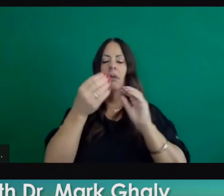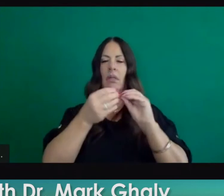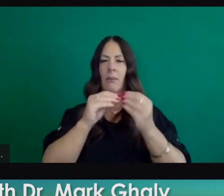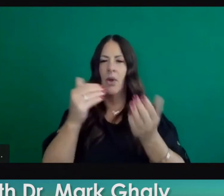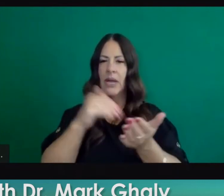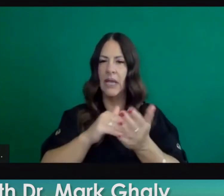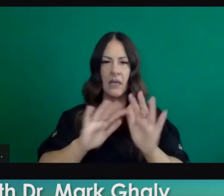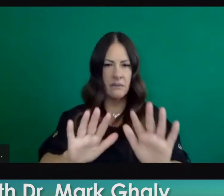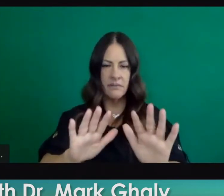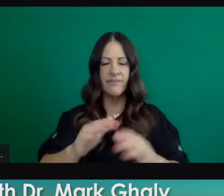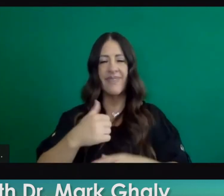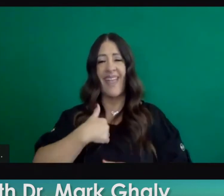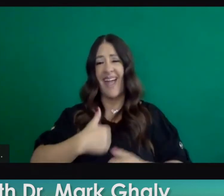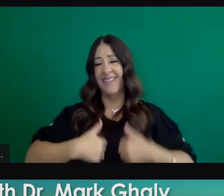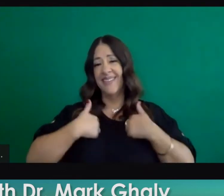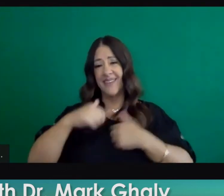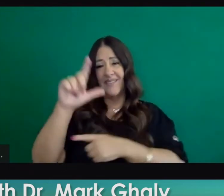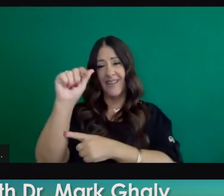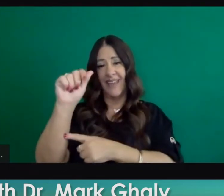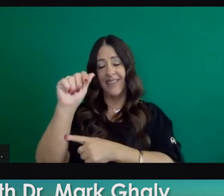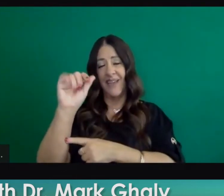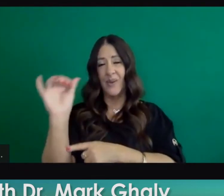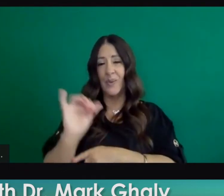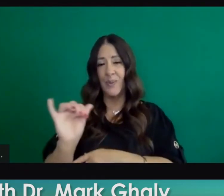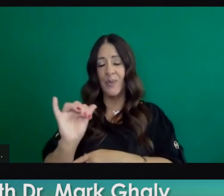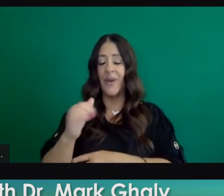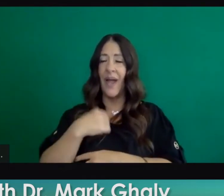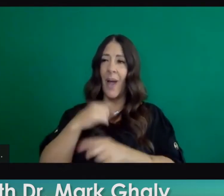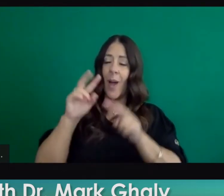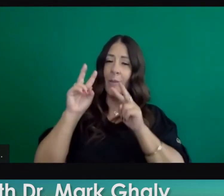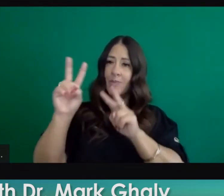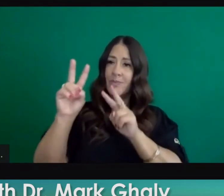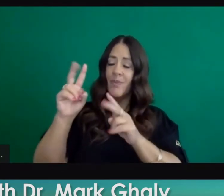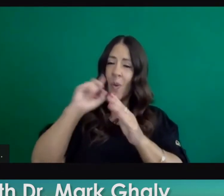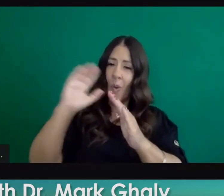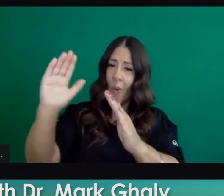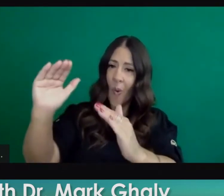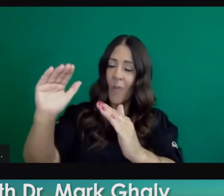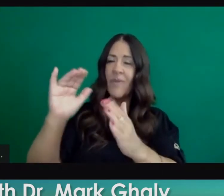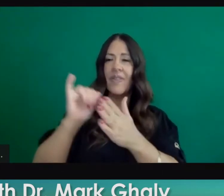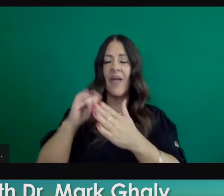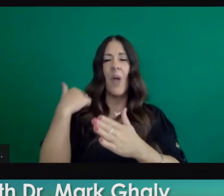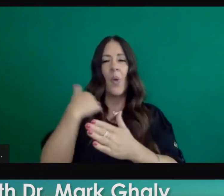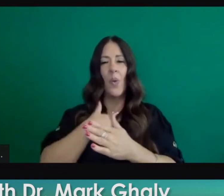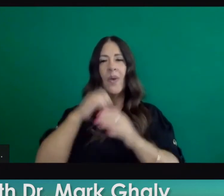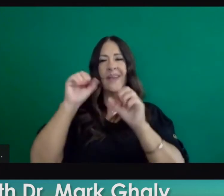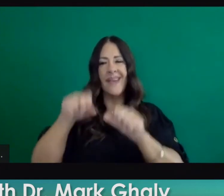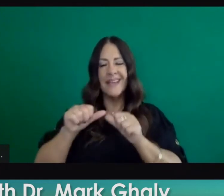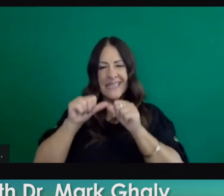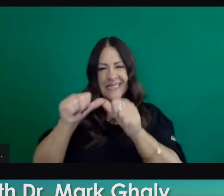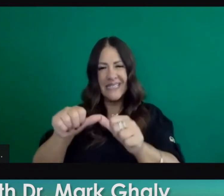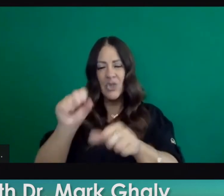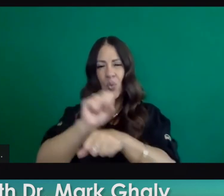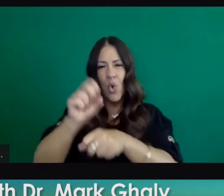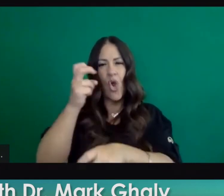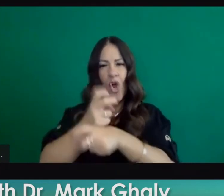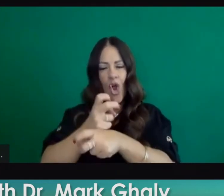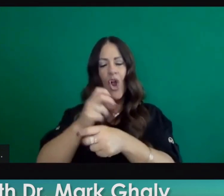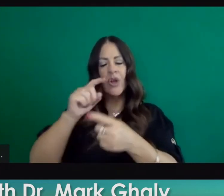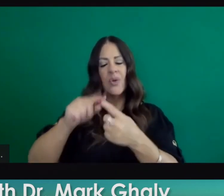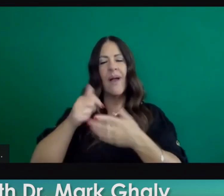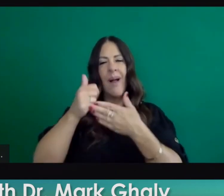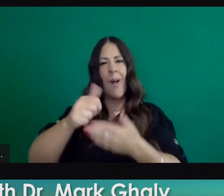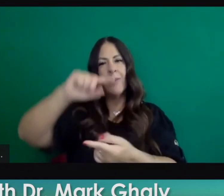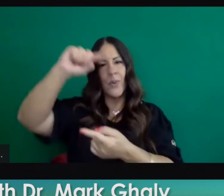as a Los Angeles County resident, am hopeful that we'll continue to do what we can to reduce transmission and believe there is a path